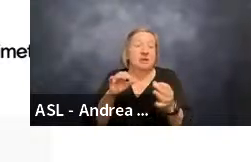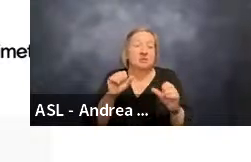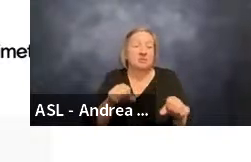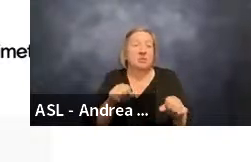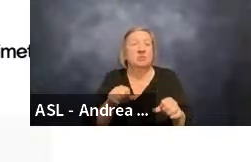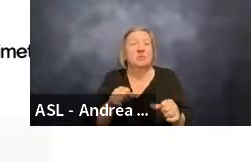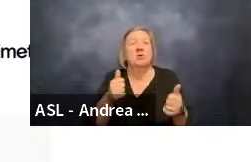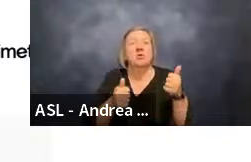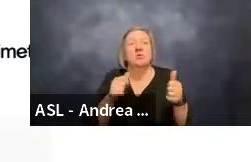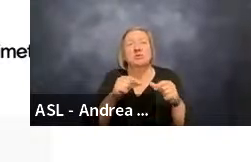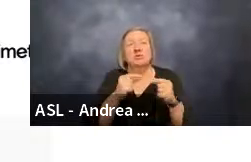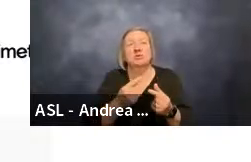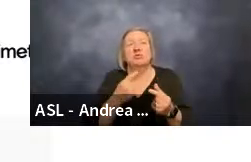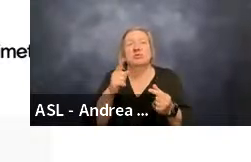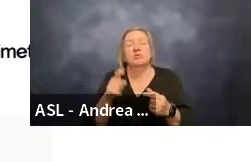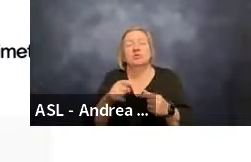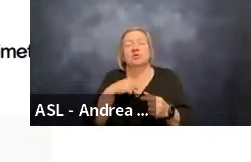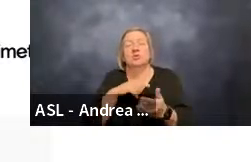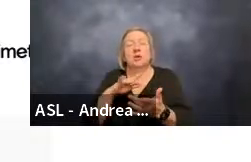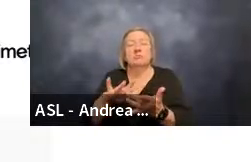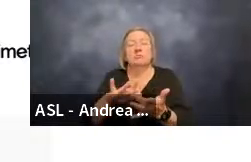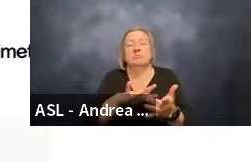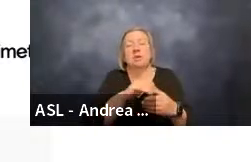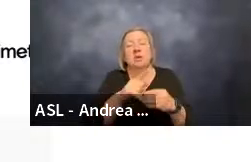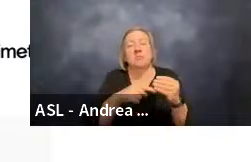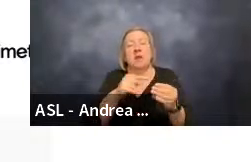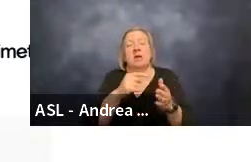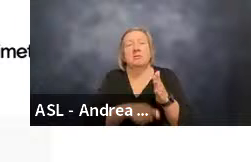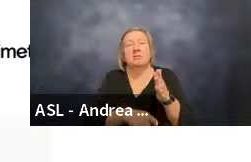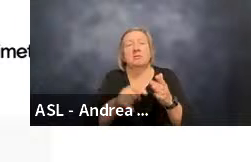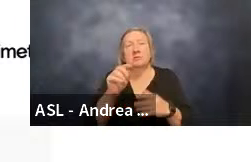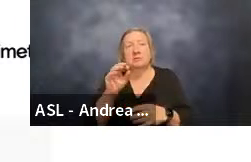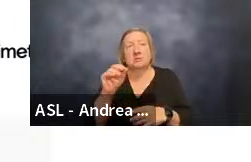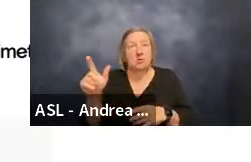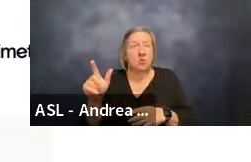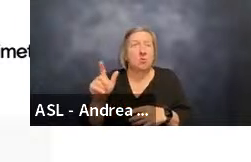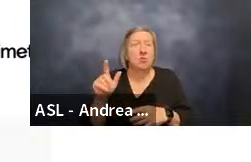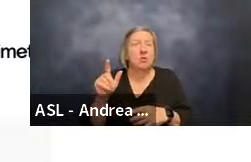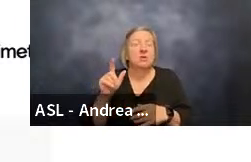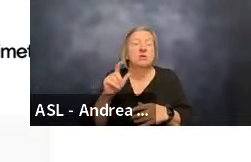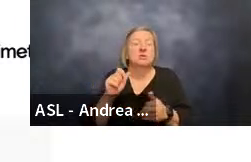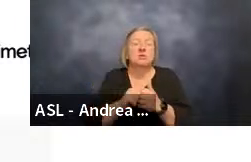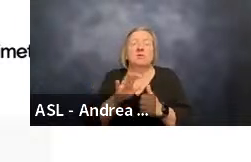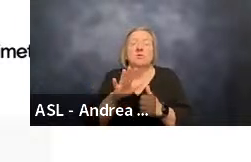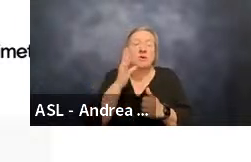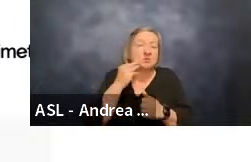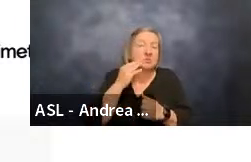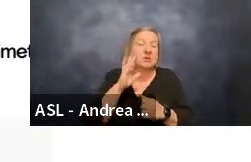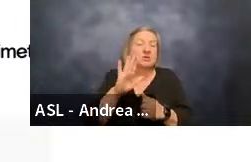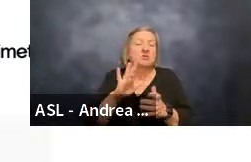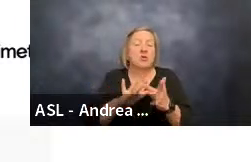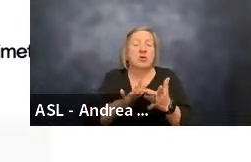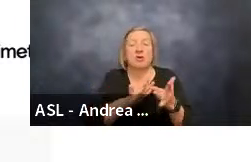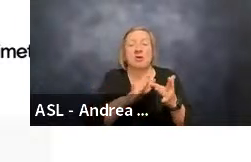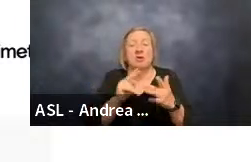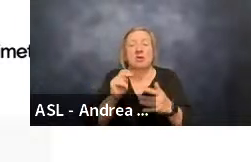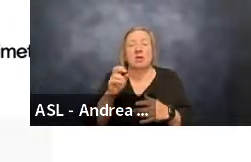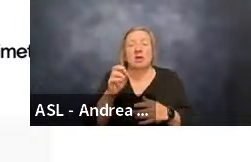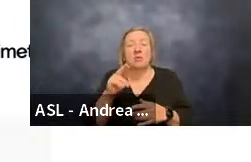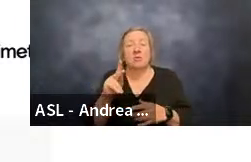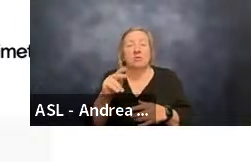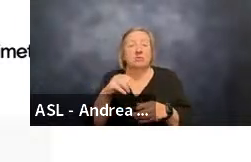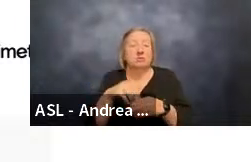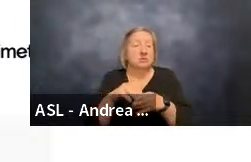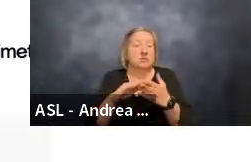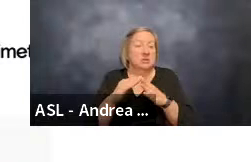what groups should we reach out to about tolling tied to your experiences and your networks in the community.